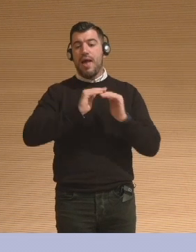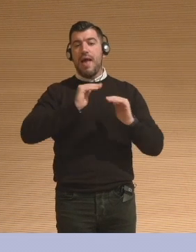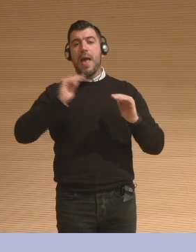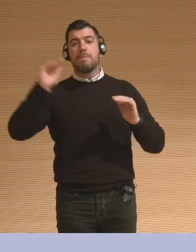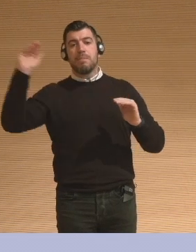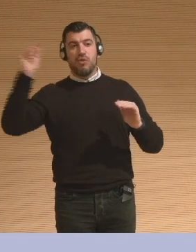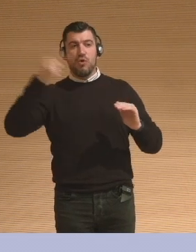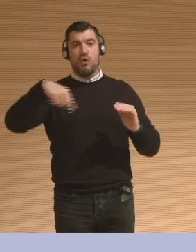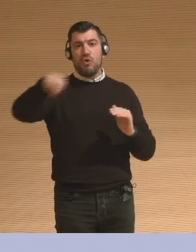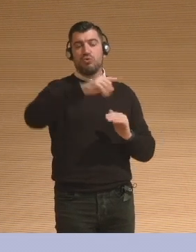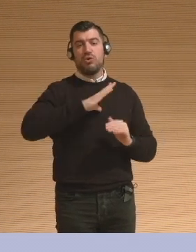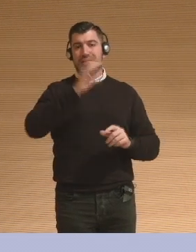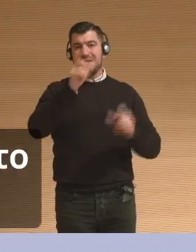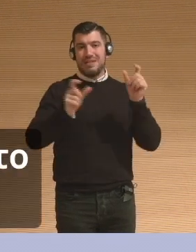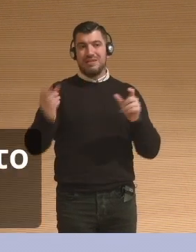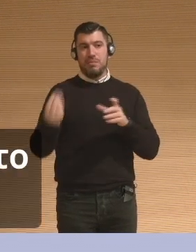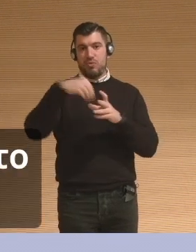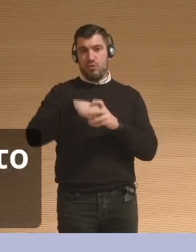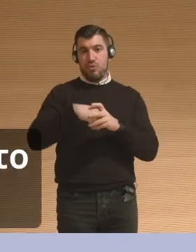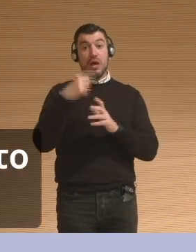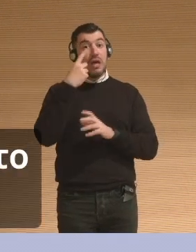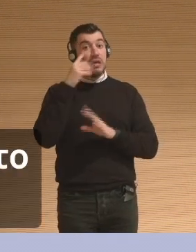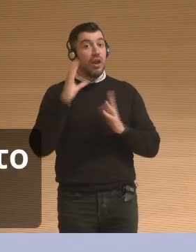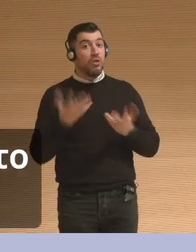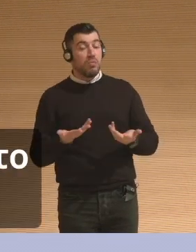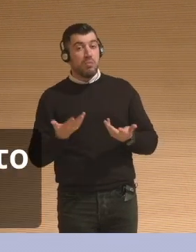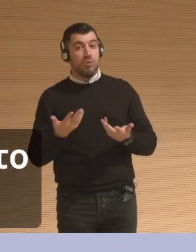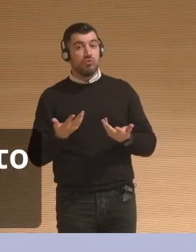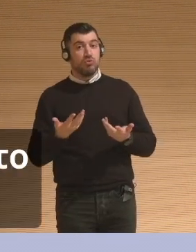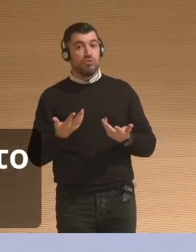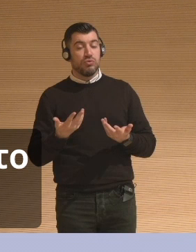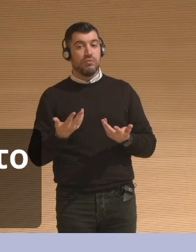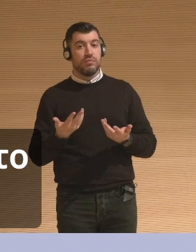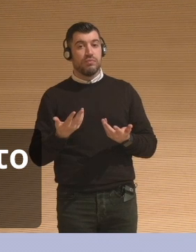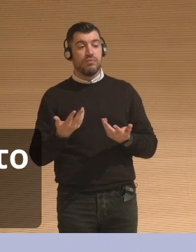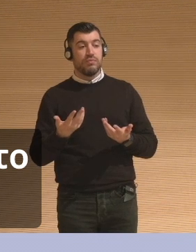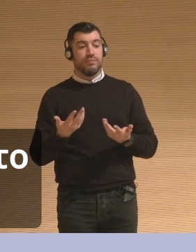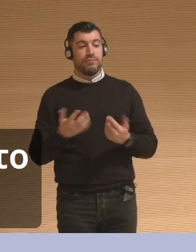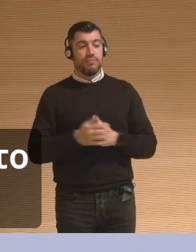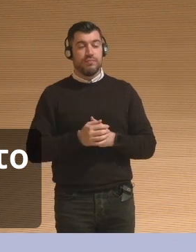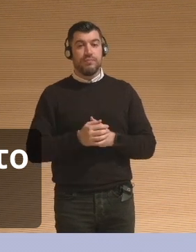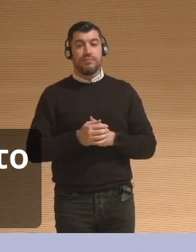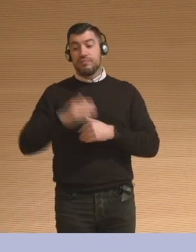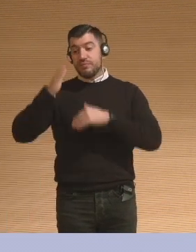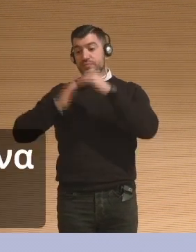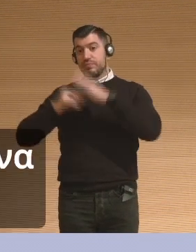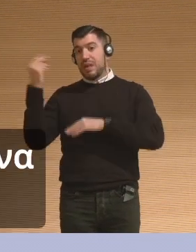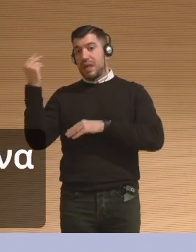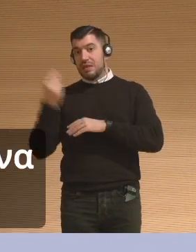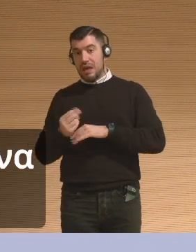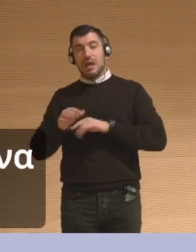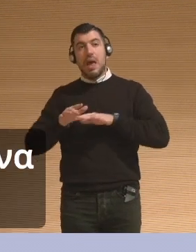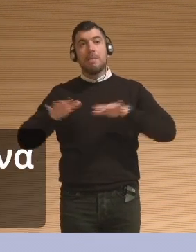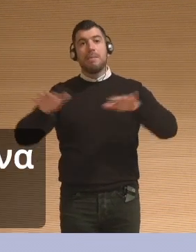intervention study, participants were asked to engage with one of these 2 online exhibitions from Google Arts and Culture, a